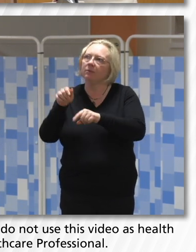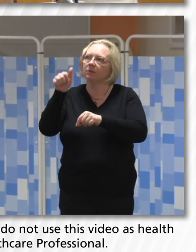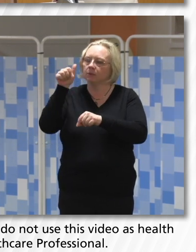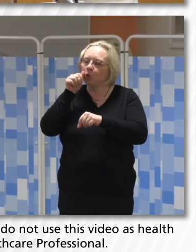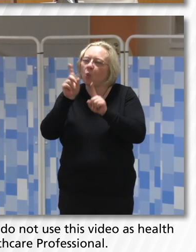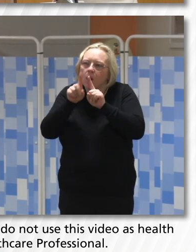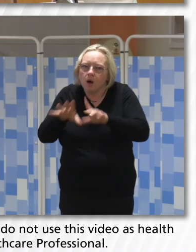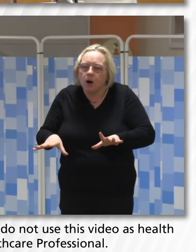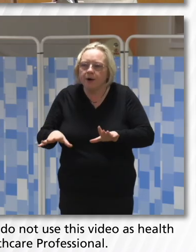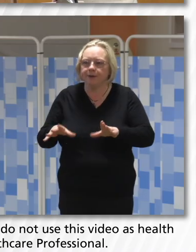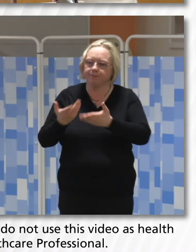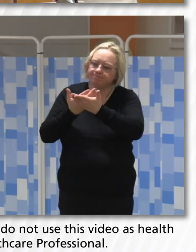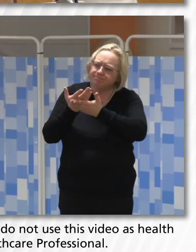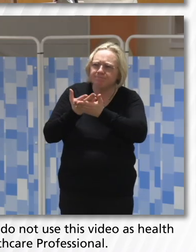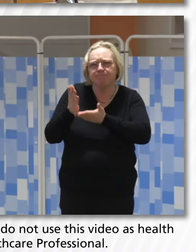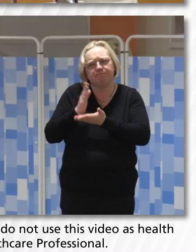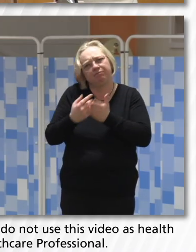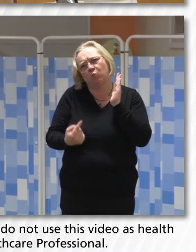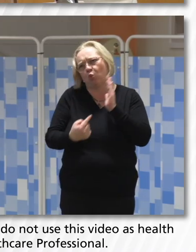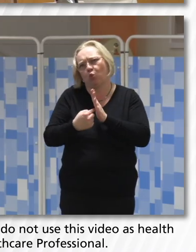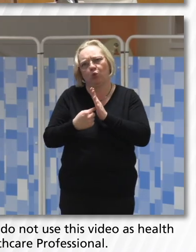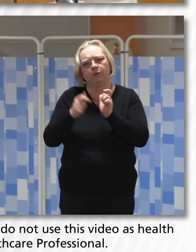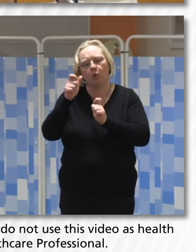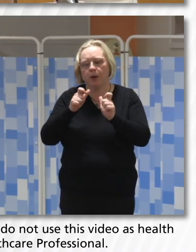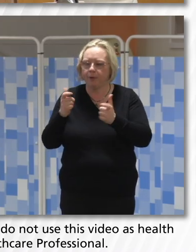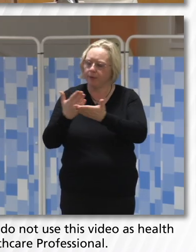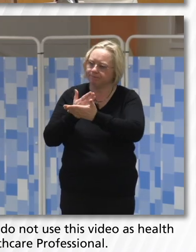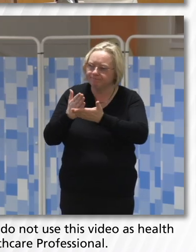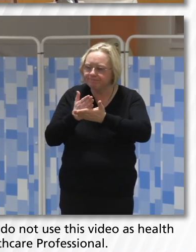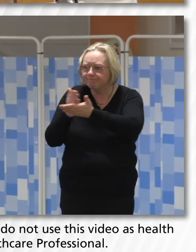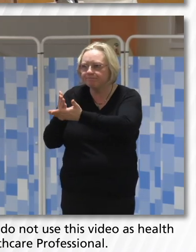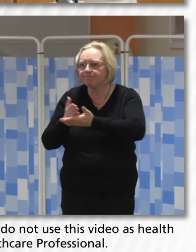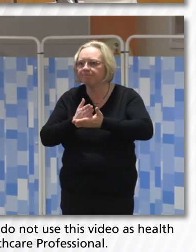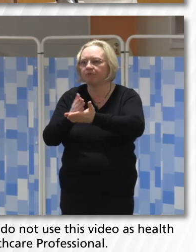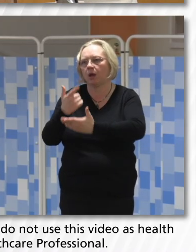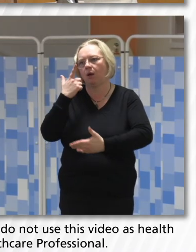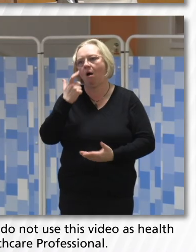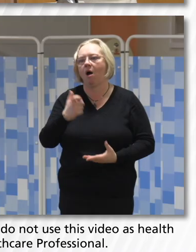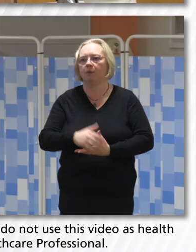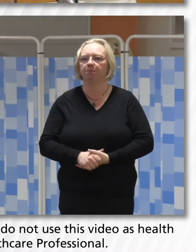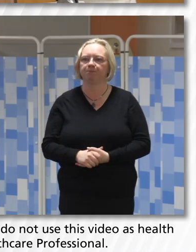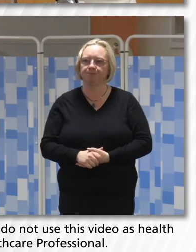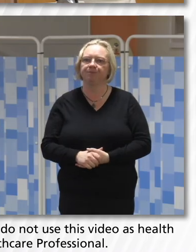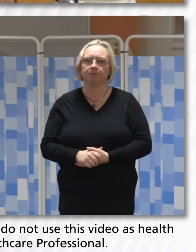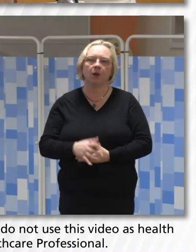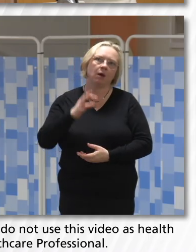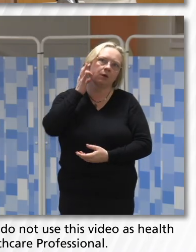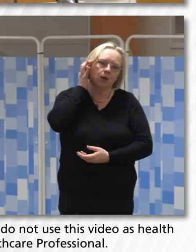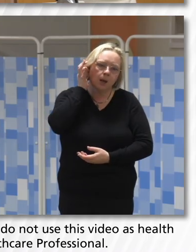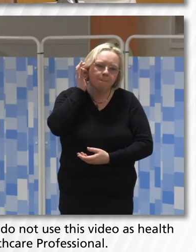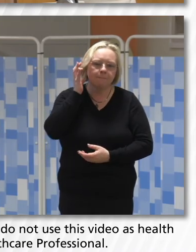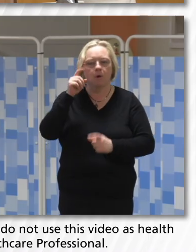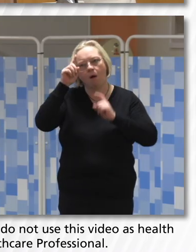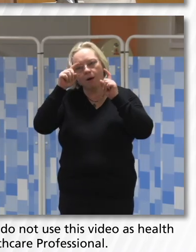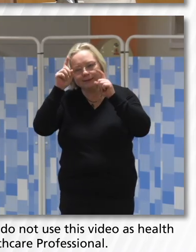Those little things make such a difference. So people's tips and ideas allow patients with Parkinson's and their